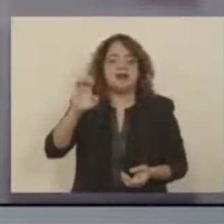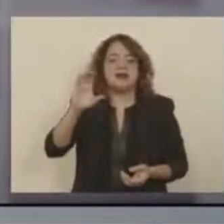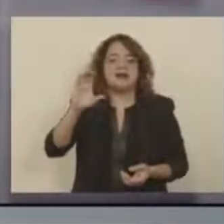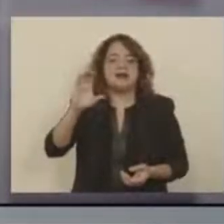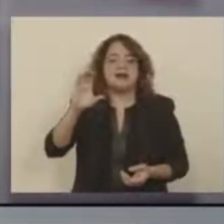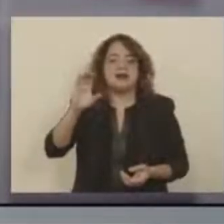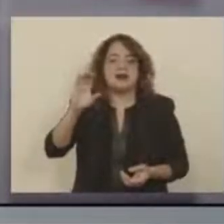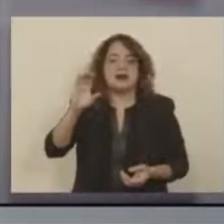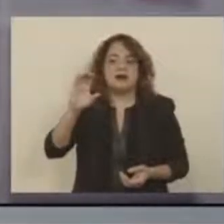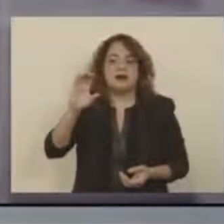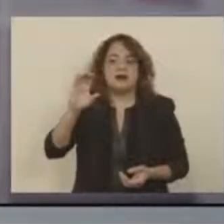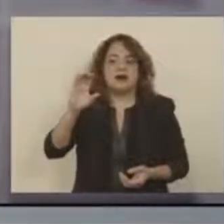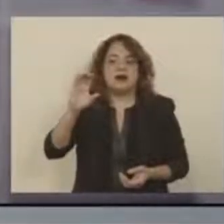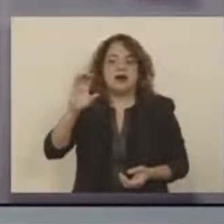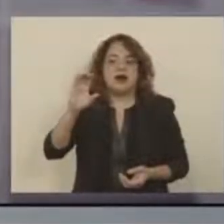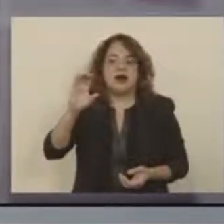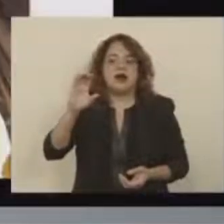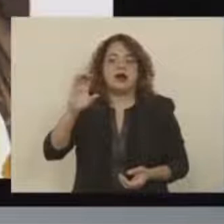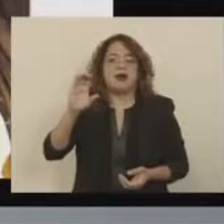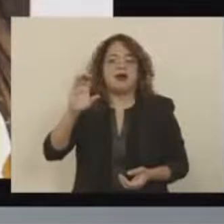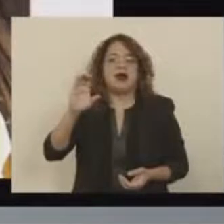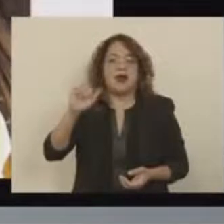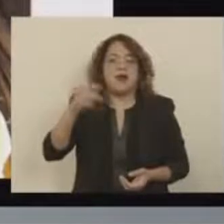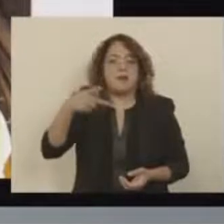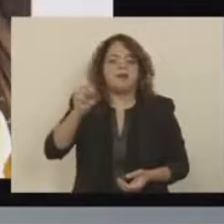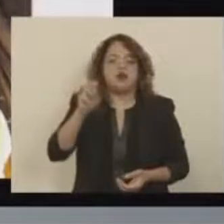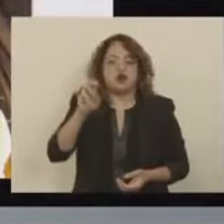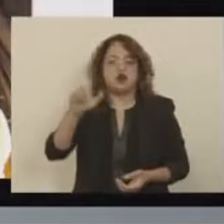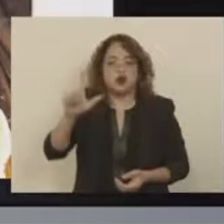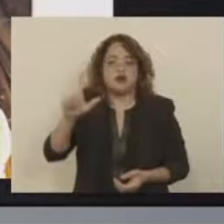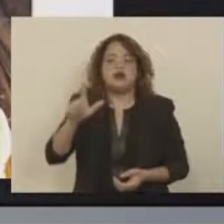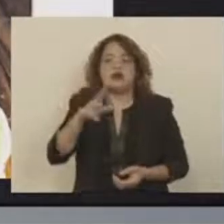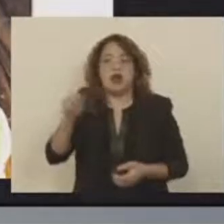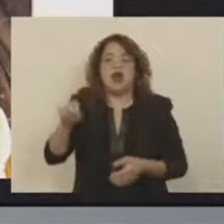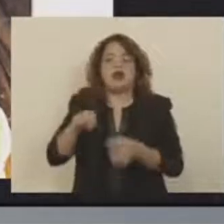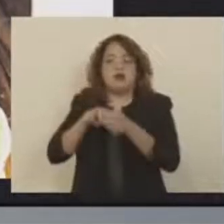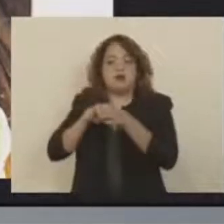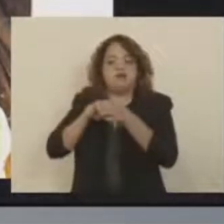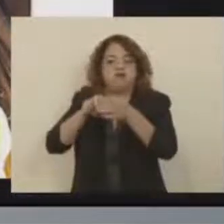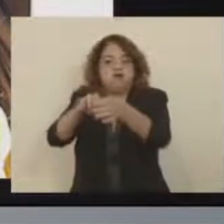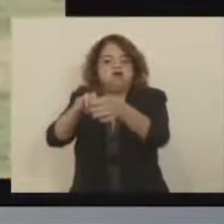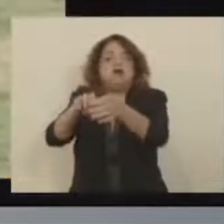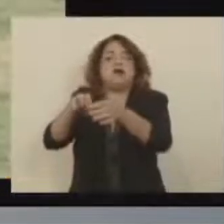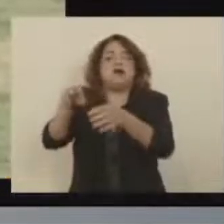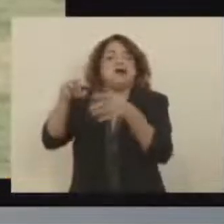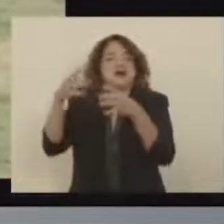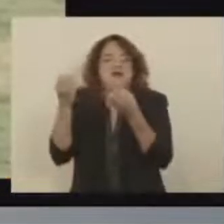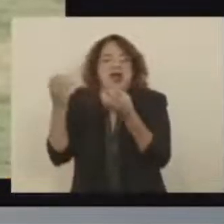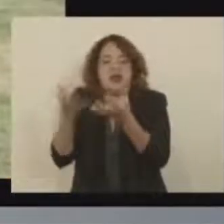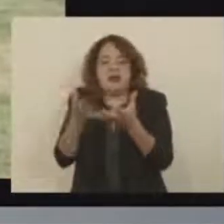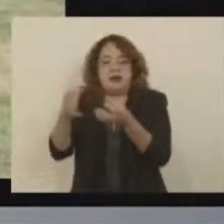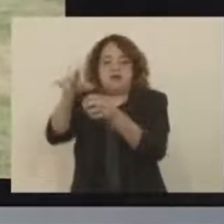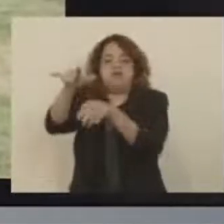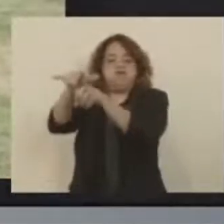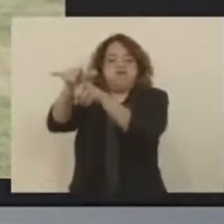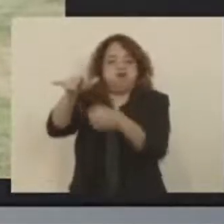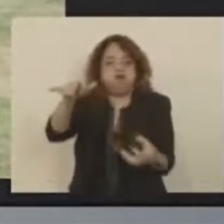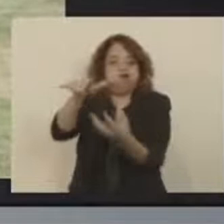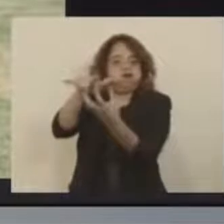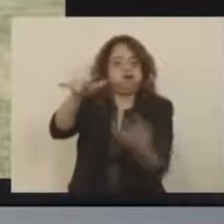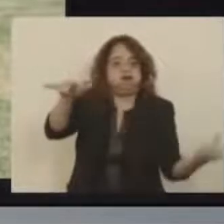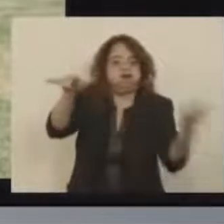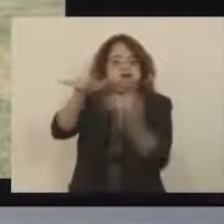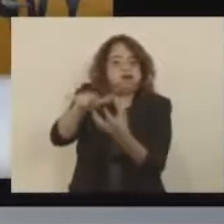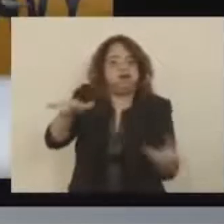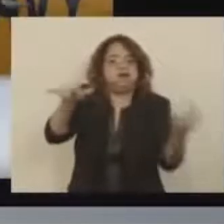rocket to even a live ballistic missile. Overall, I've flown 49 different aircraft, and Cosmic Girl is going to be my 50th.